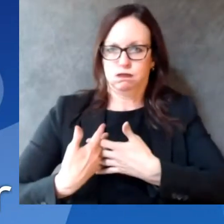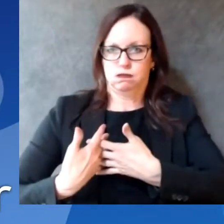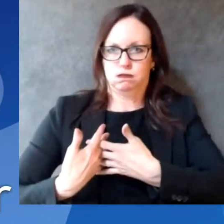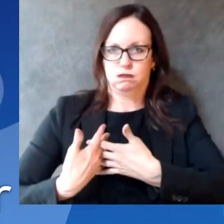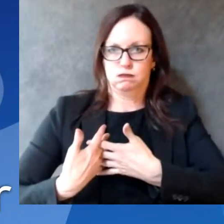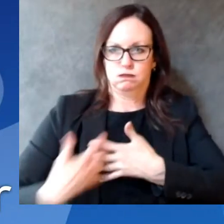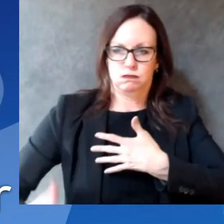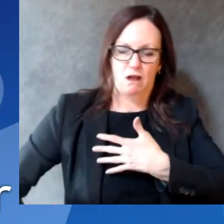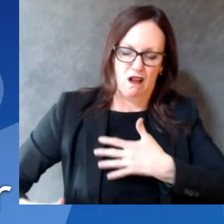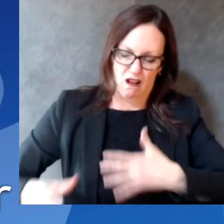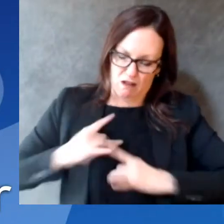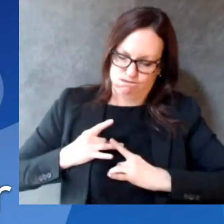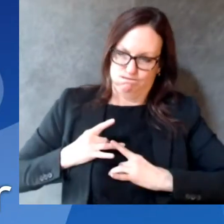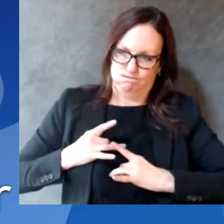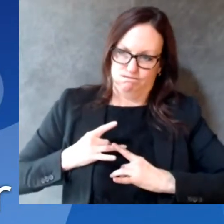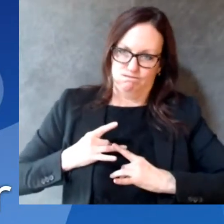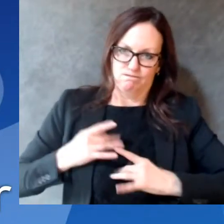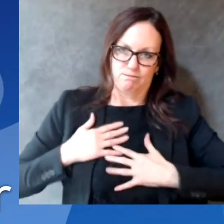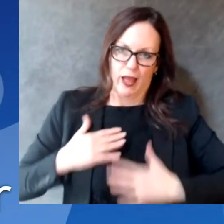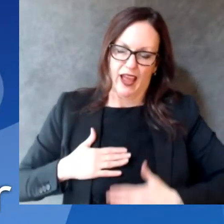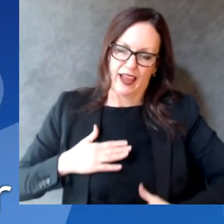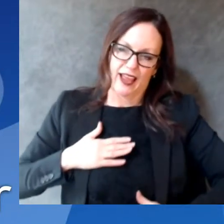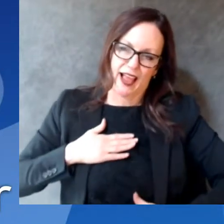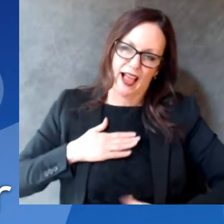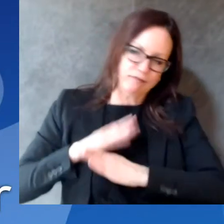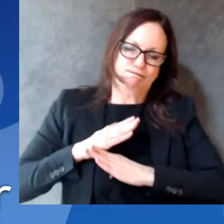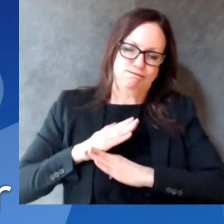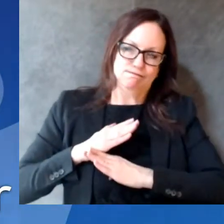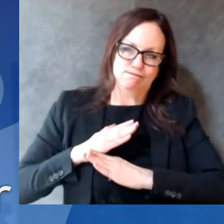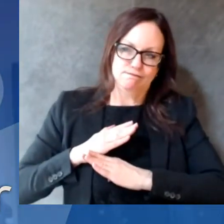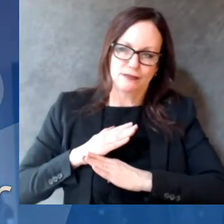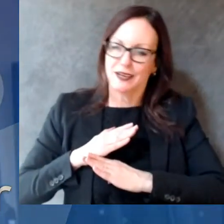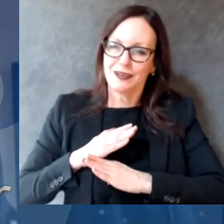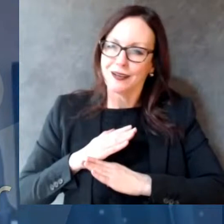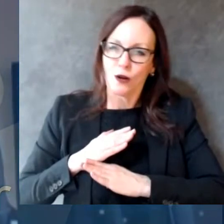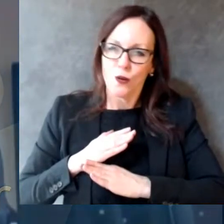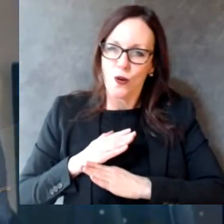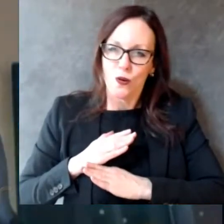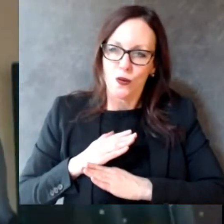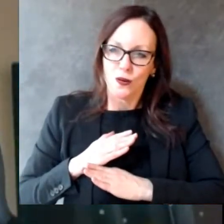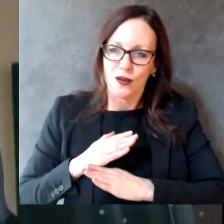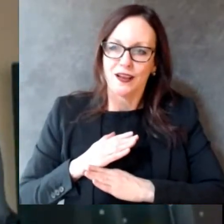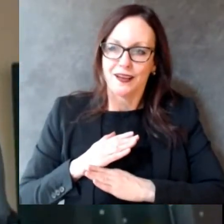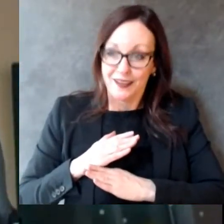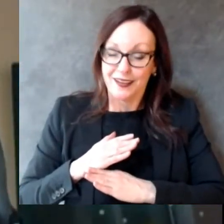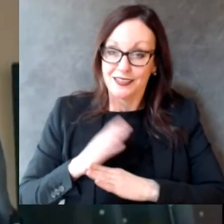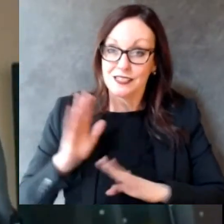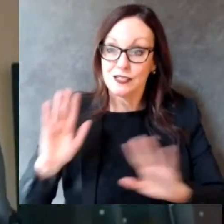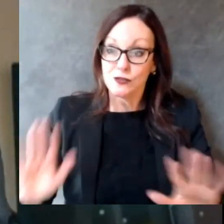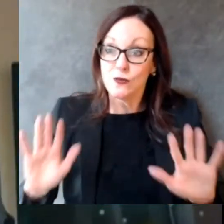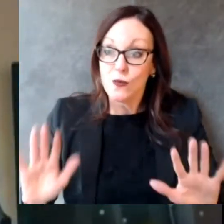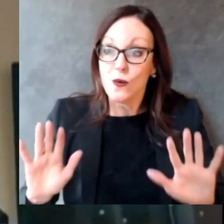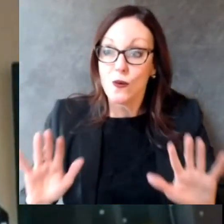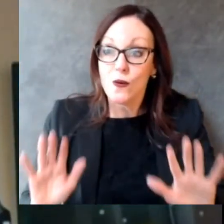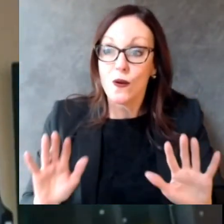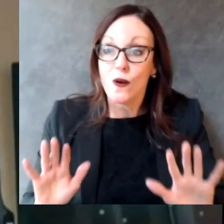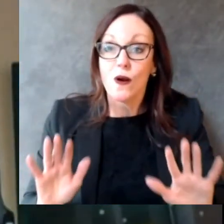In terms of what is that magic number as to when it's safe for enough